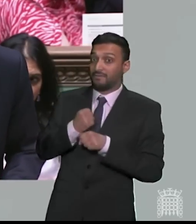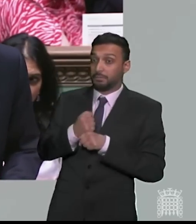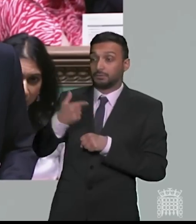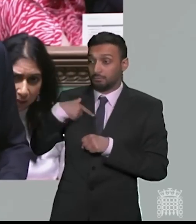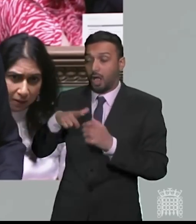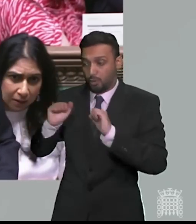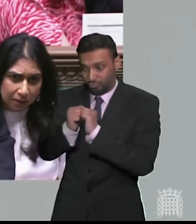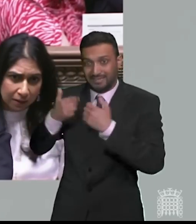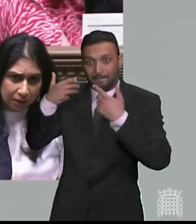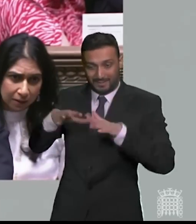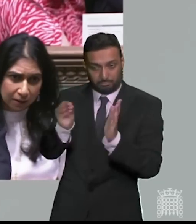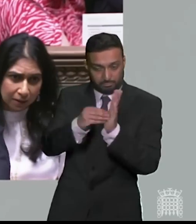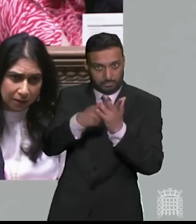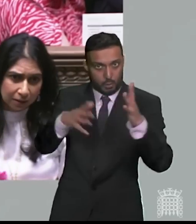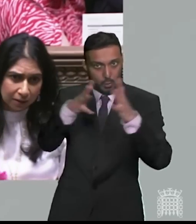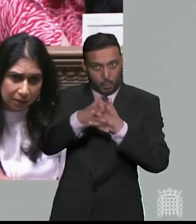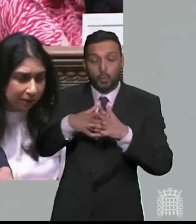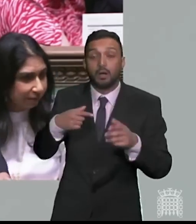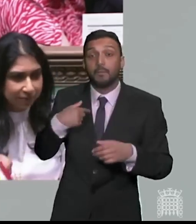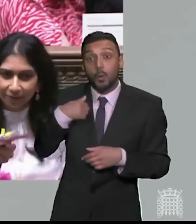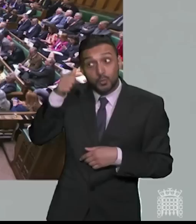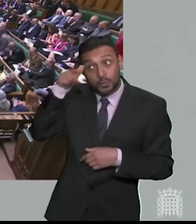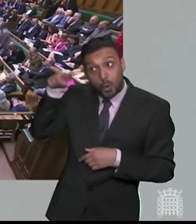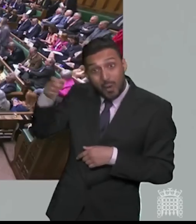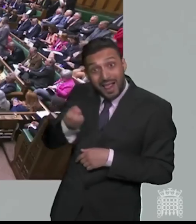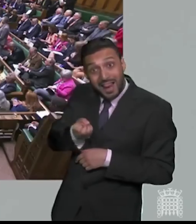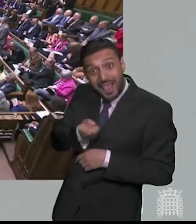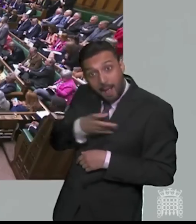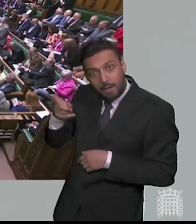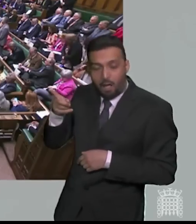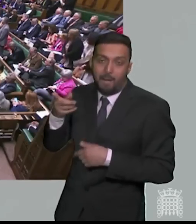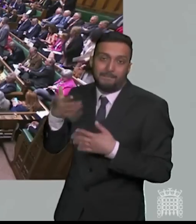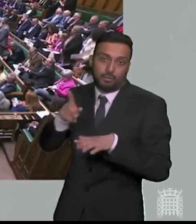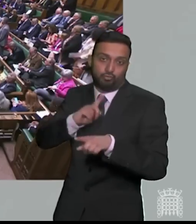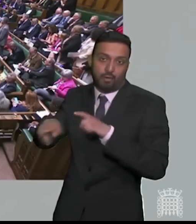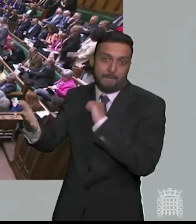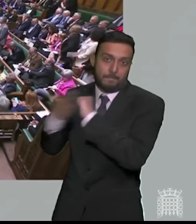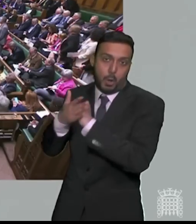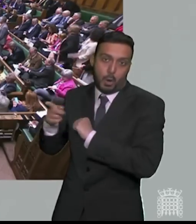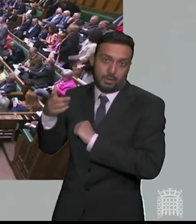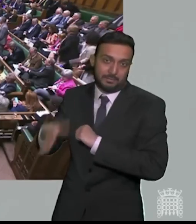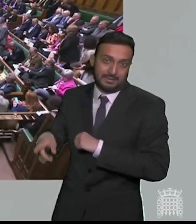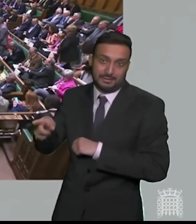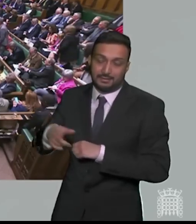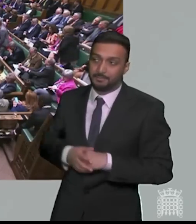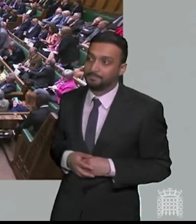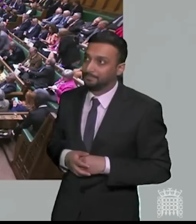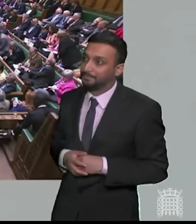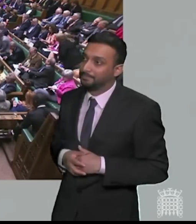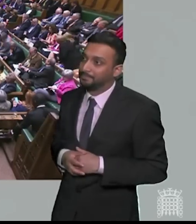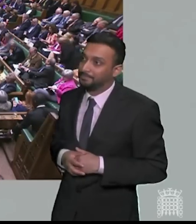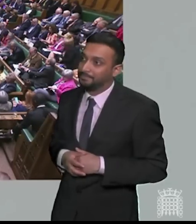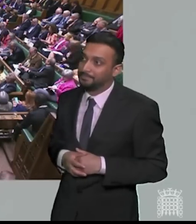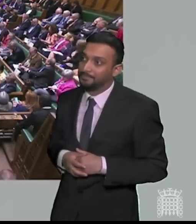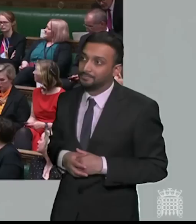I know, is that the party opposite tried to block that from happening. Thank you, Mr. Speaker. Prime Minister, we have 4